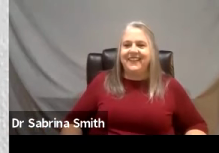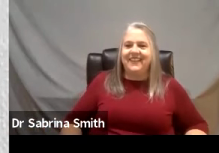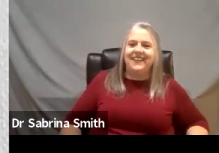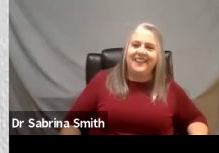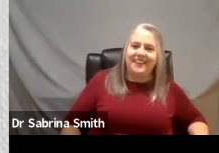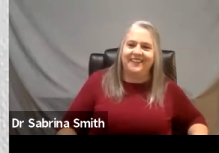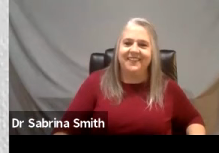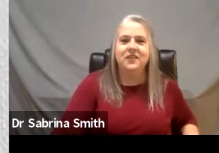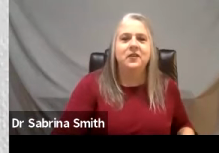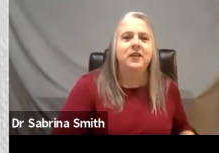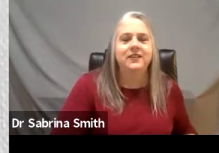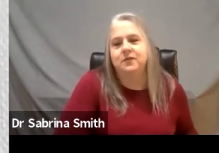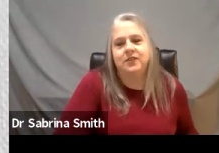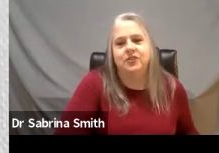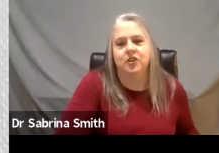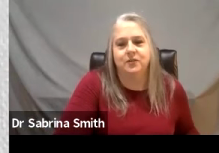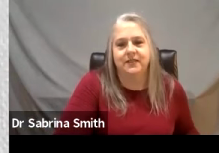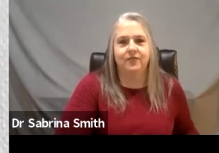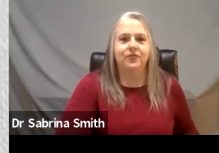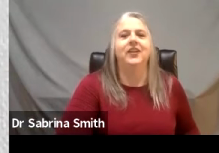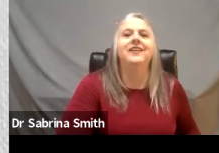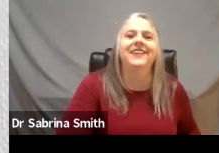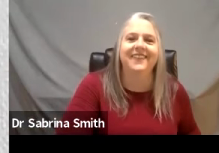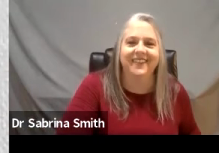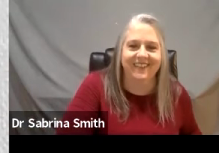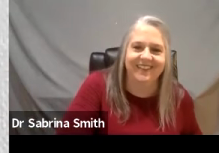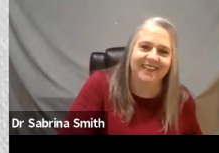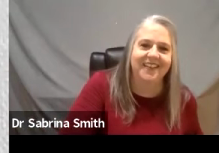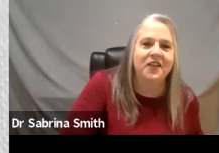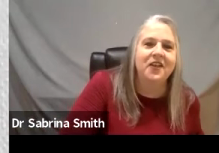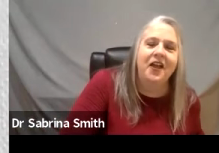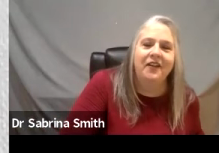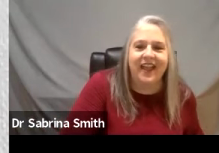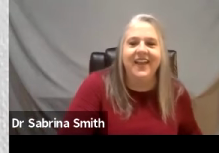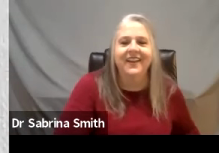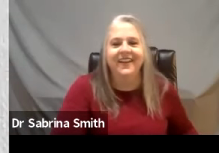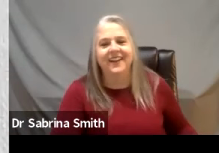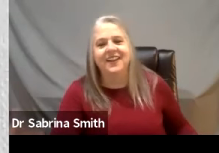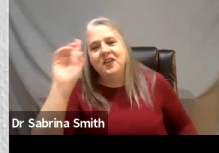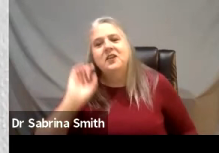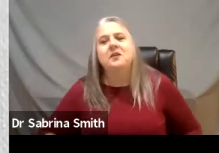Sometimes I just talk to myself. Okay.